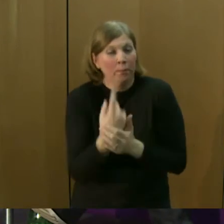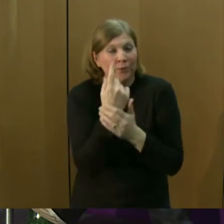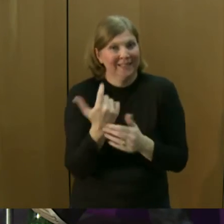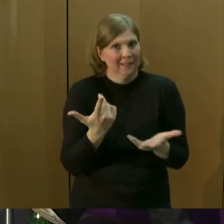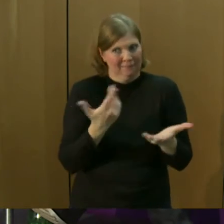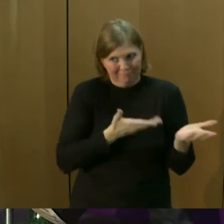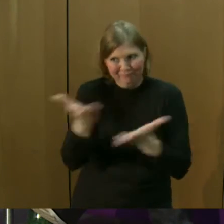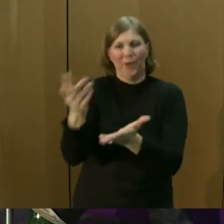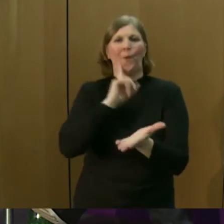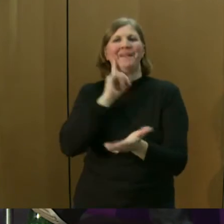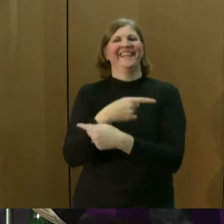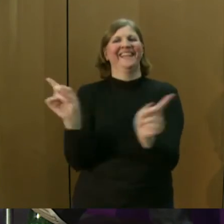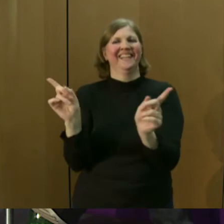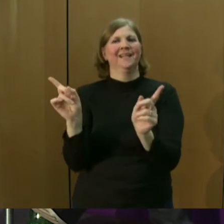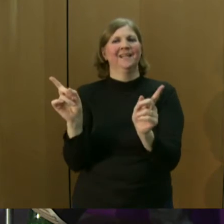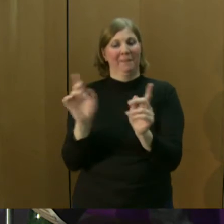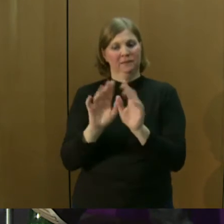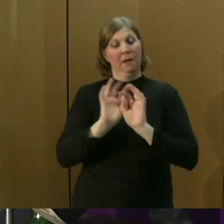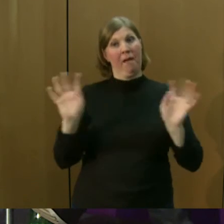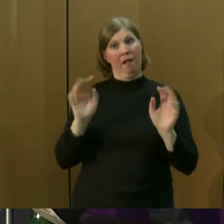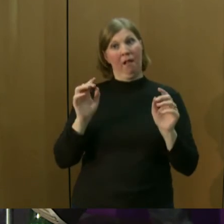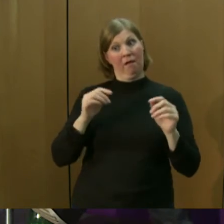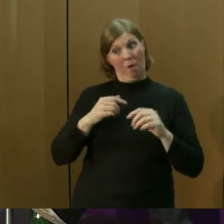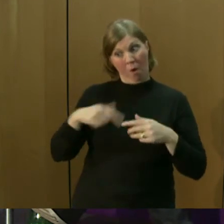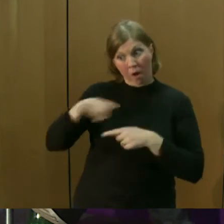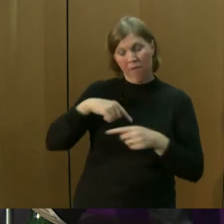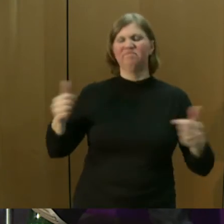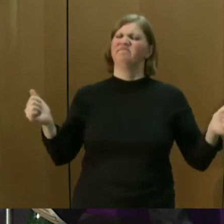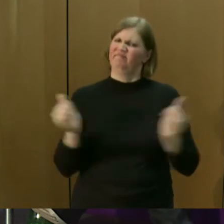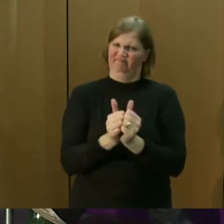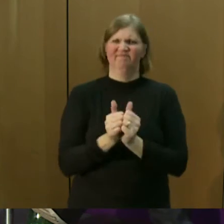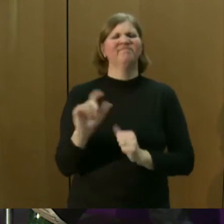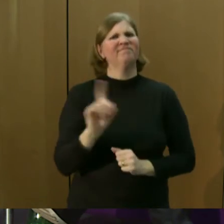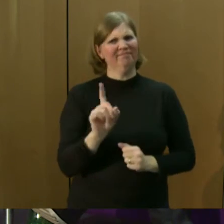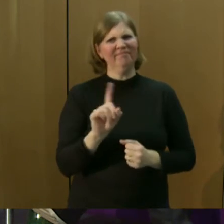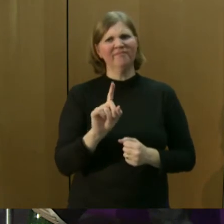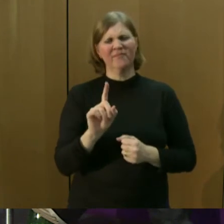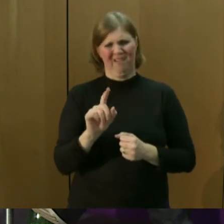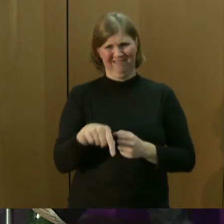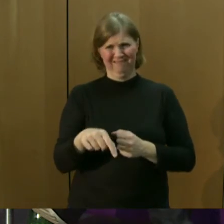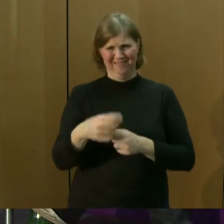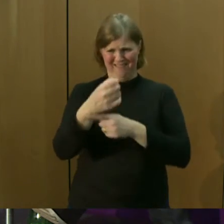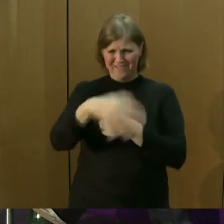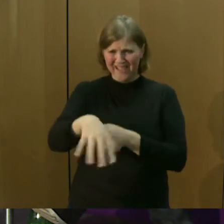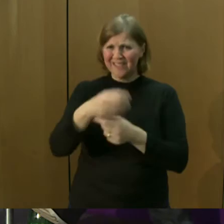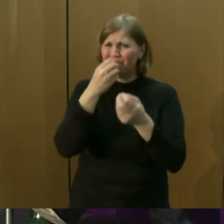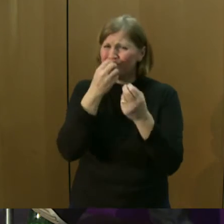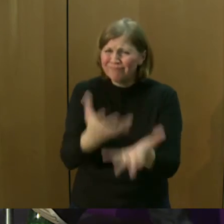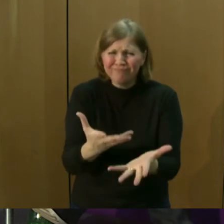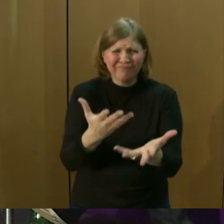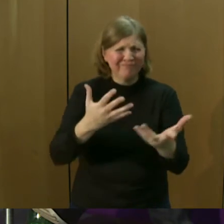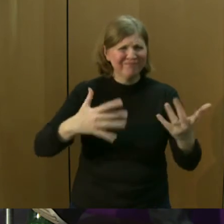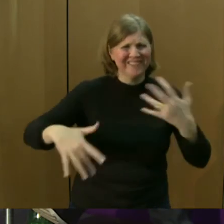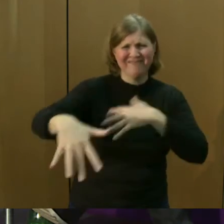and the audience members that came was that the Fringe is actually quite a nice environment for women, because you can fully take charge of